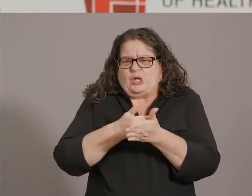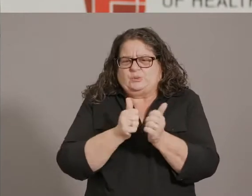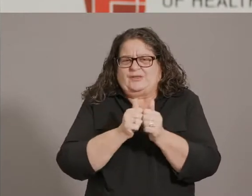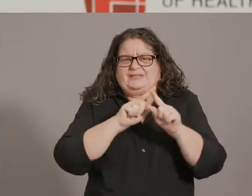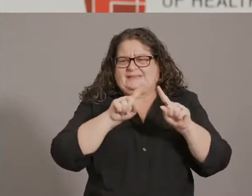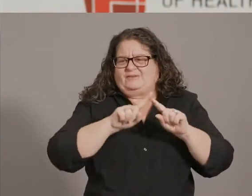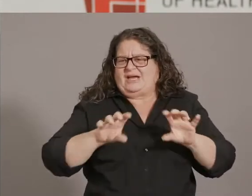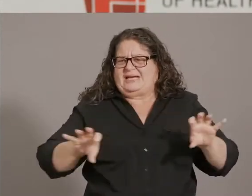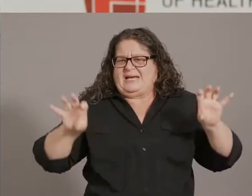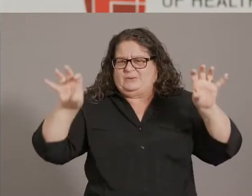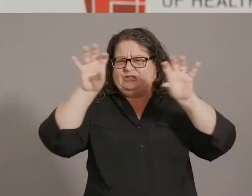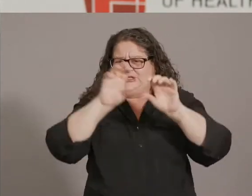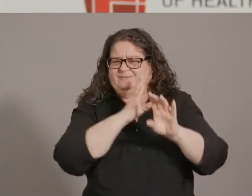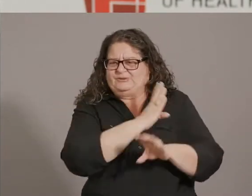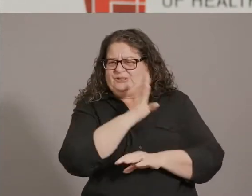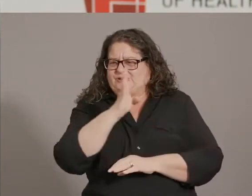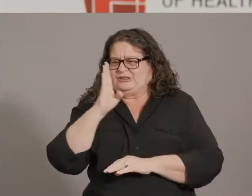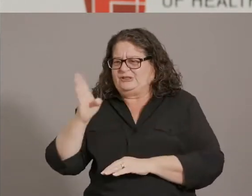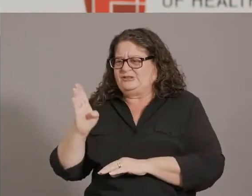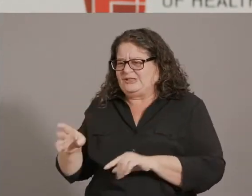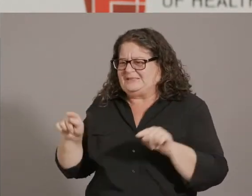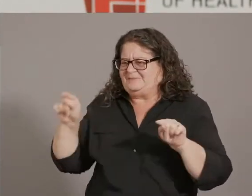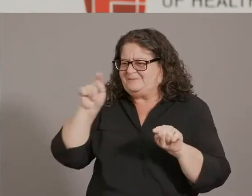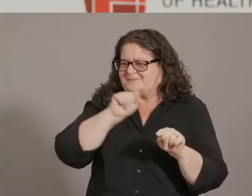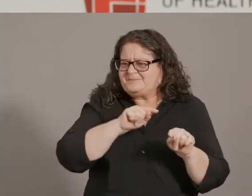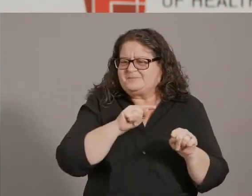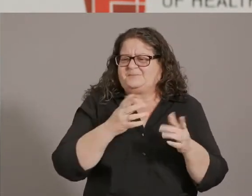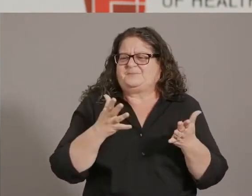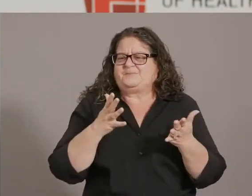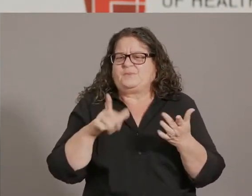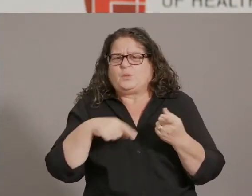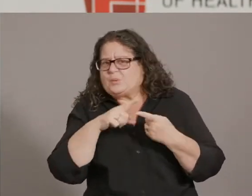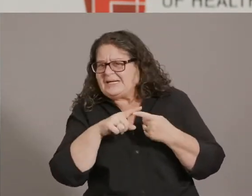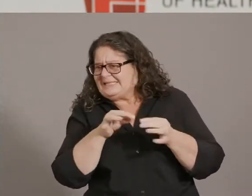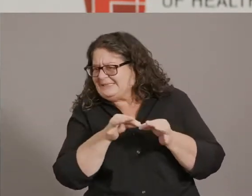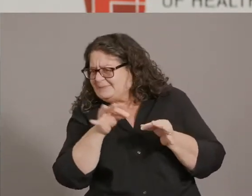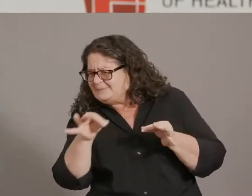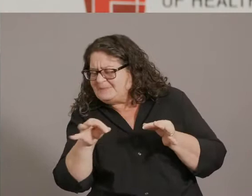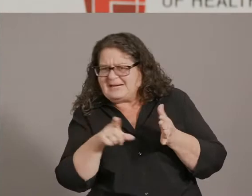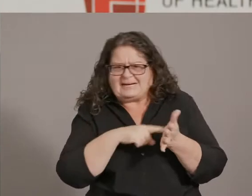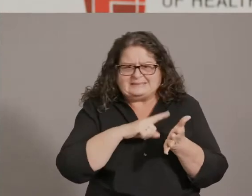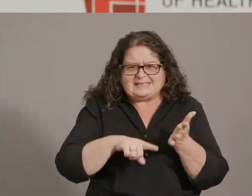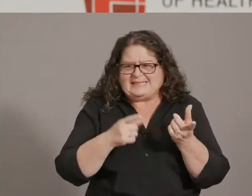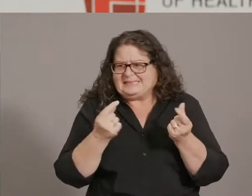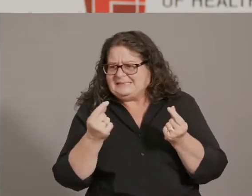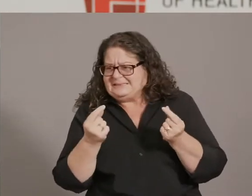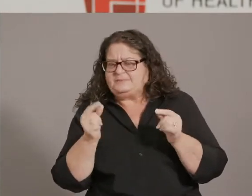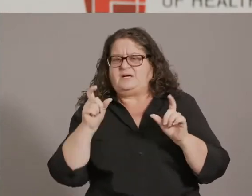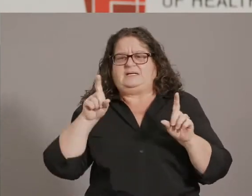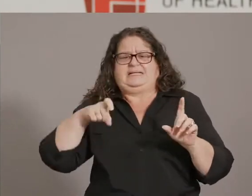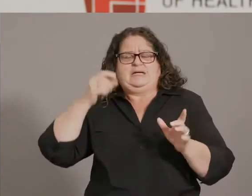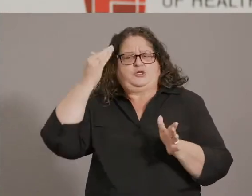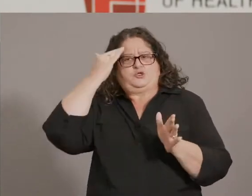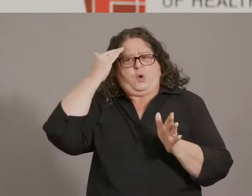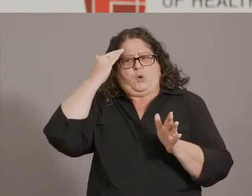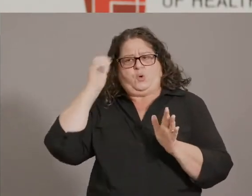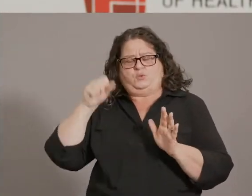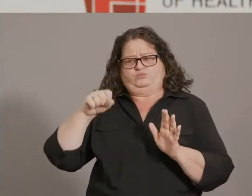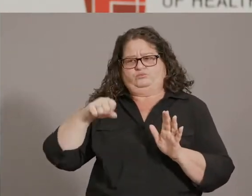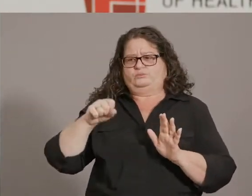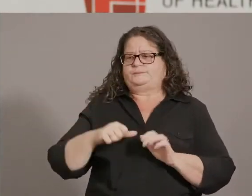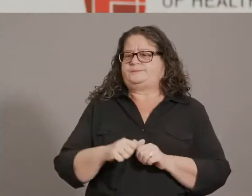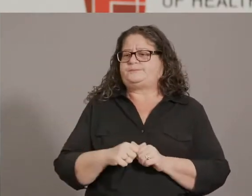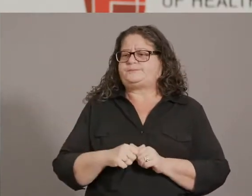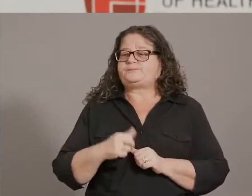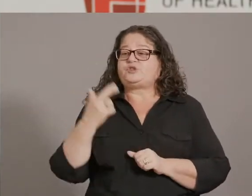make sure that we know when they are needing to do that. The reason that it's impacting more so our rural